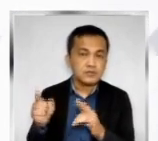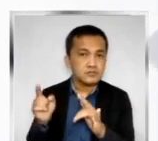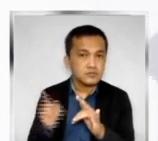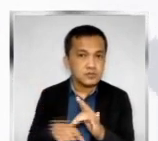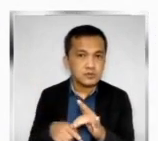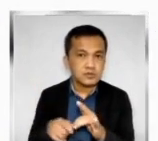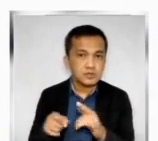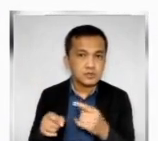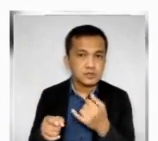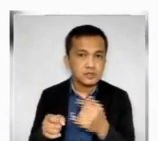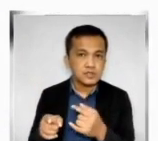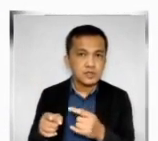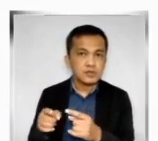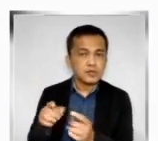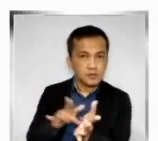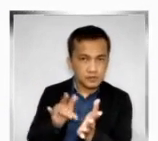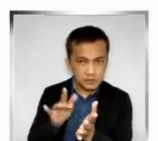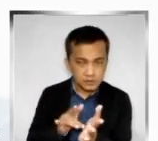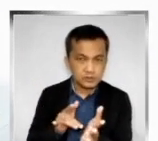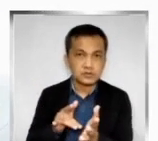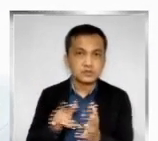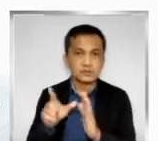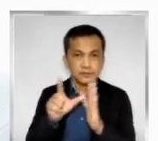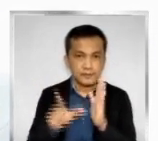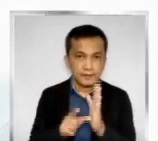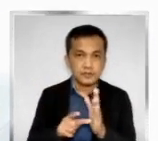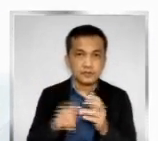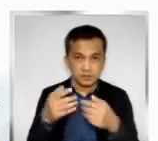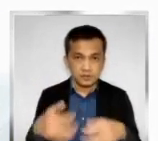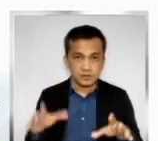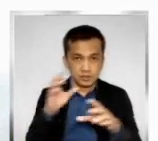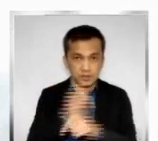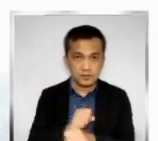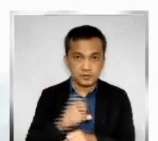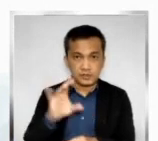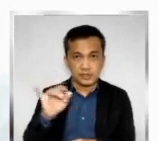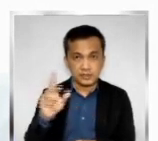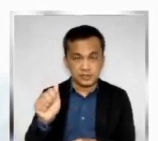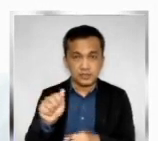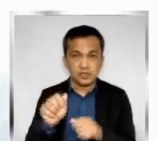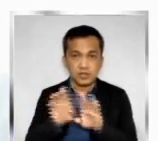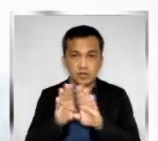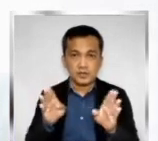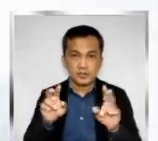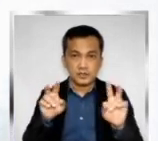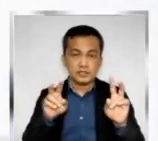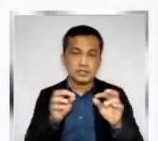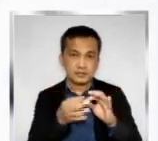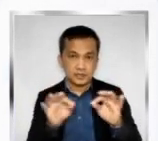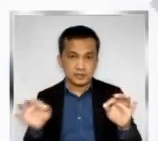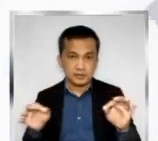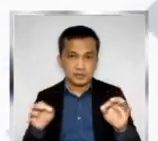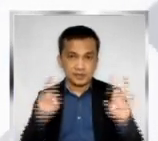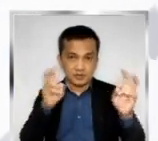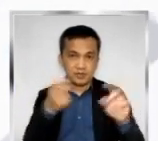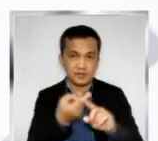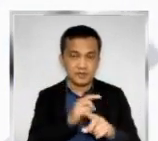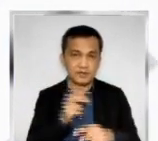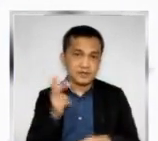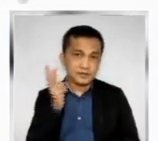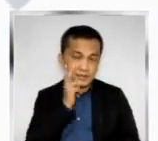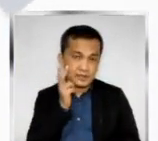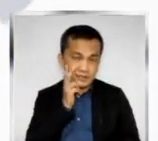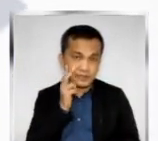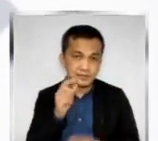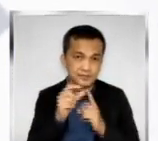exploitation of the law. Tinapos ni Calida ang kanyang opening statement sa isang quote galing kay Pangulong Duterte. In the words of our